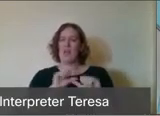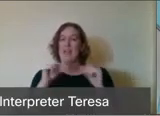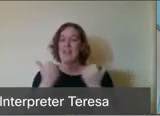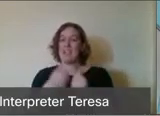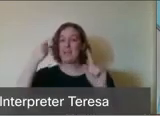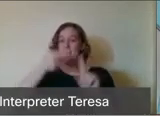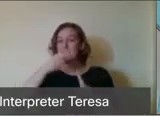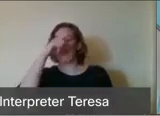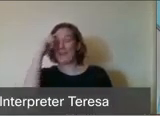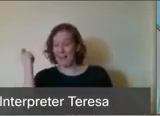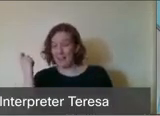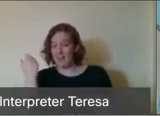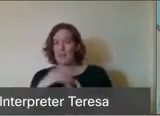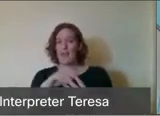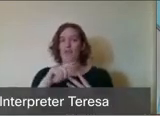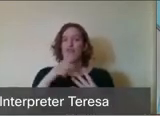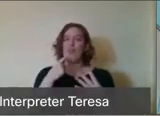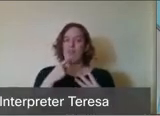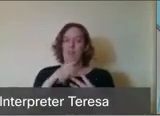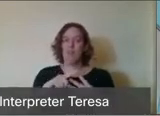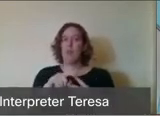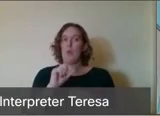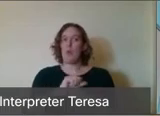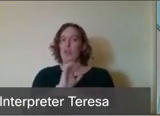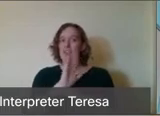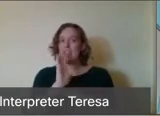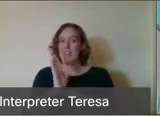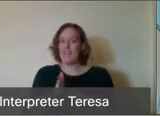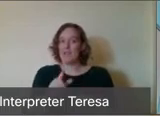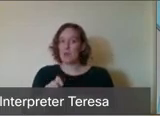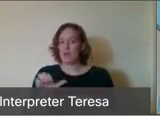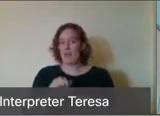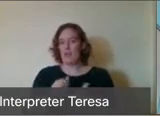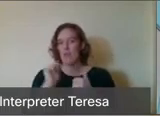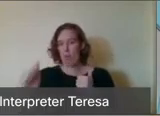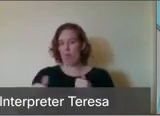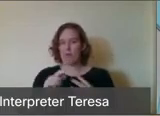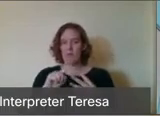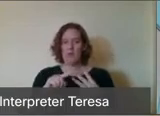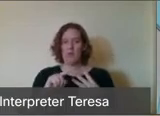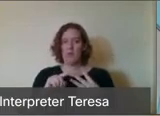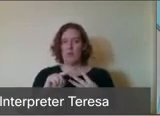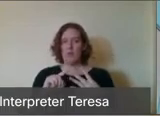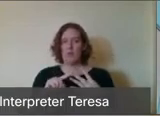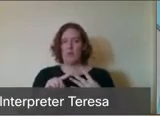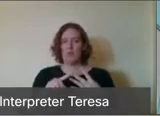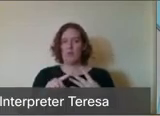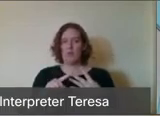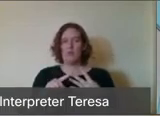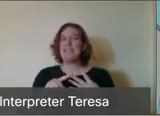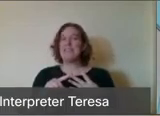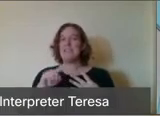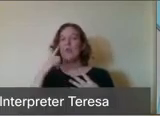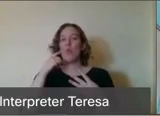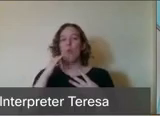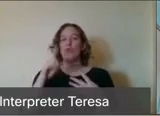because, again, your red triangle, the work was never meant to be done remotely. Our gold circle, staff are unable to